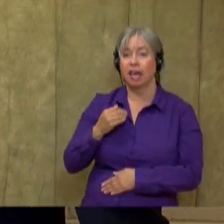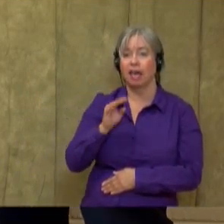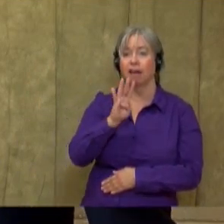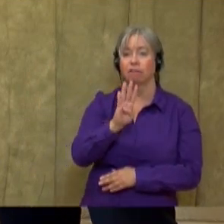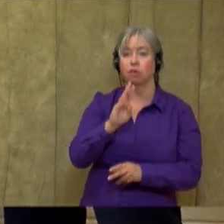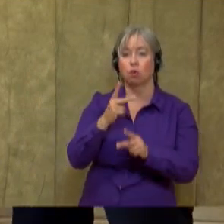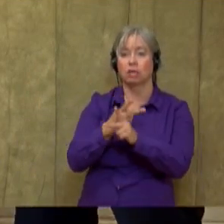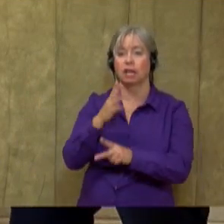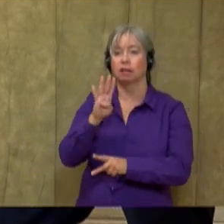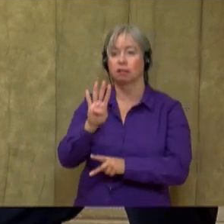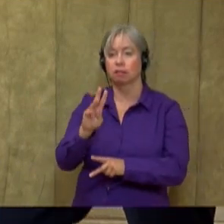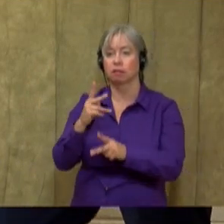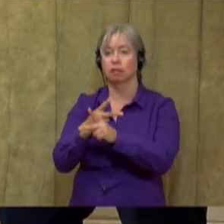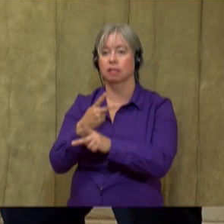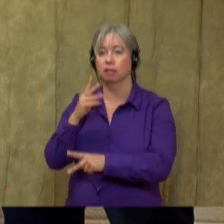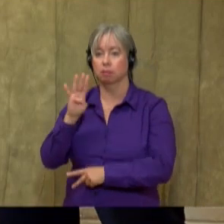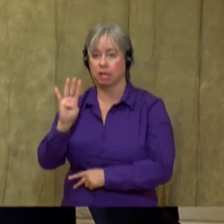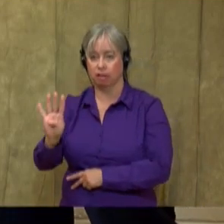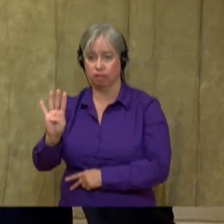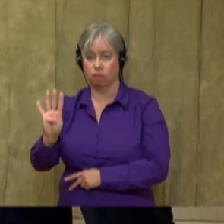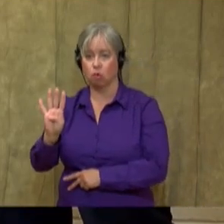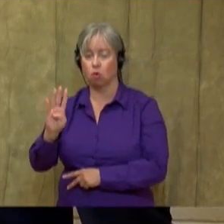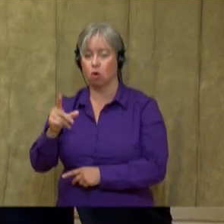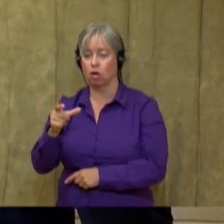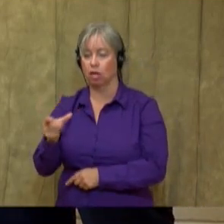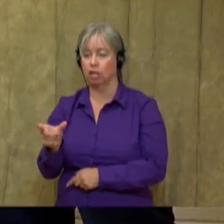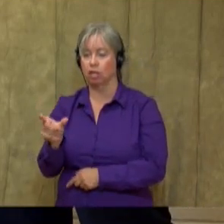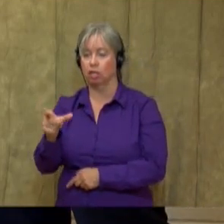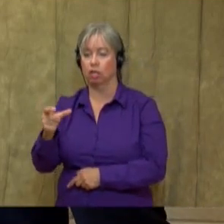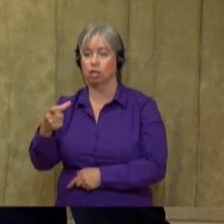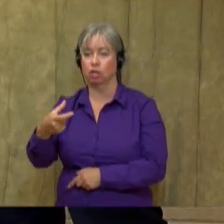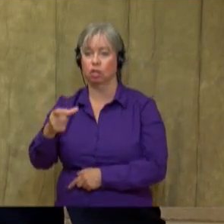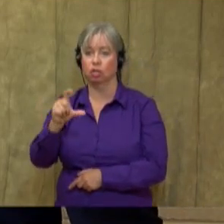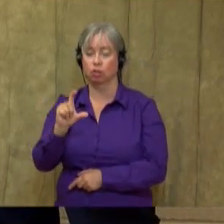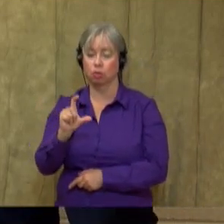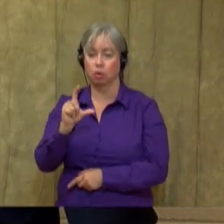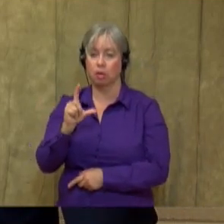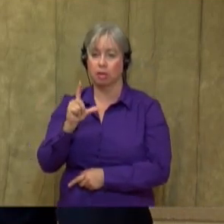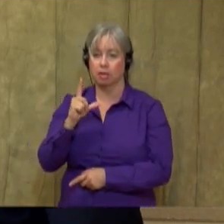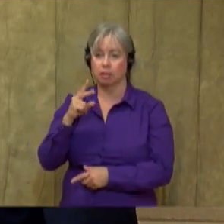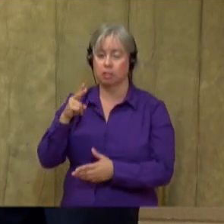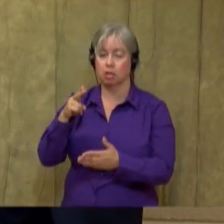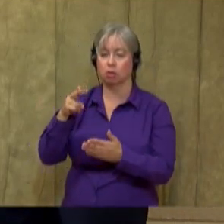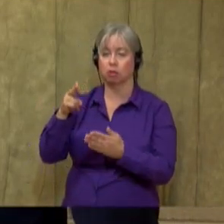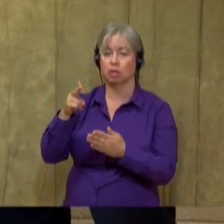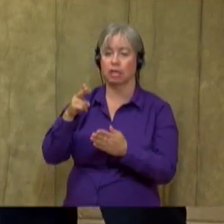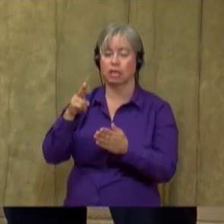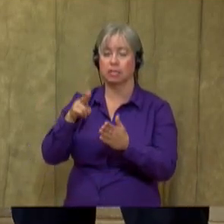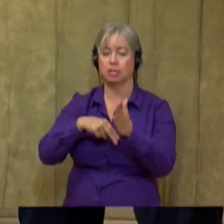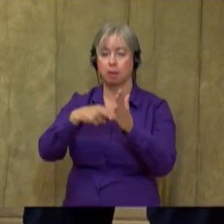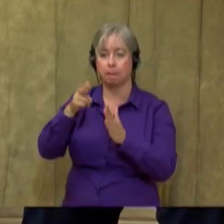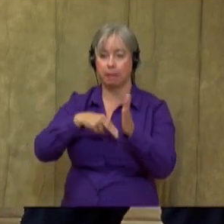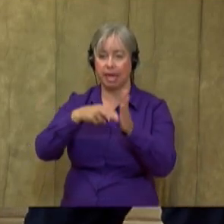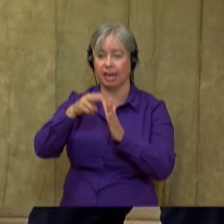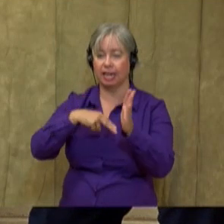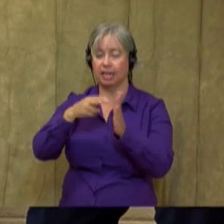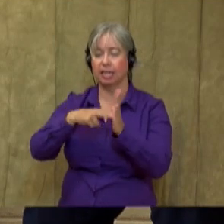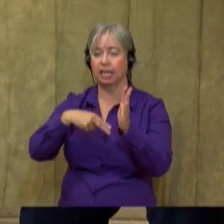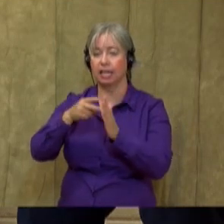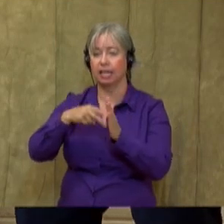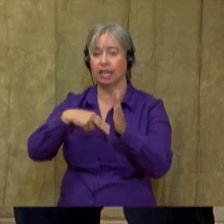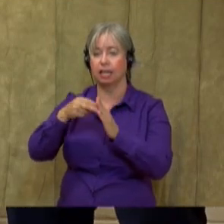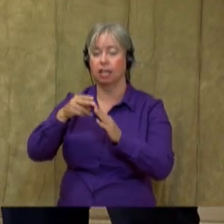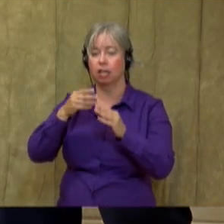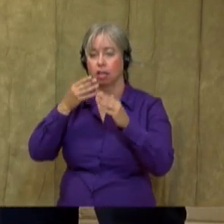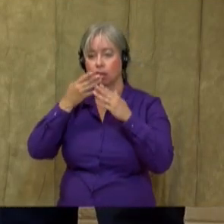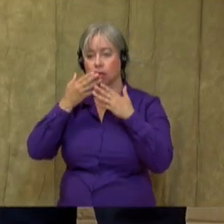cube, a 4 by 4 by 4 cube, and we painted all of the faces, so this entire thing is covered in paint,